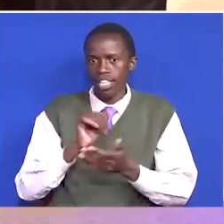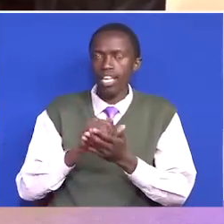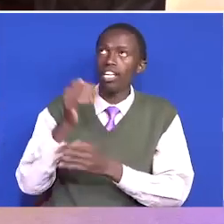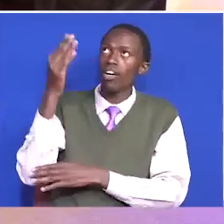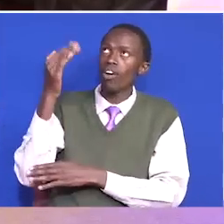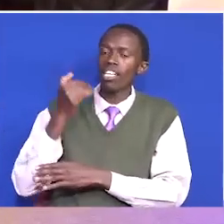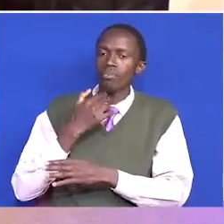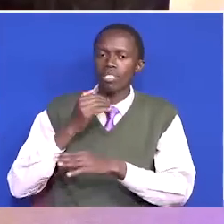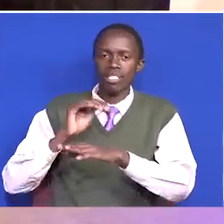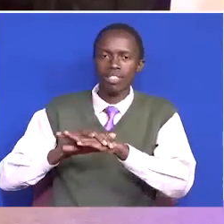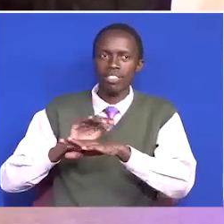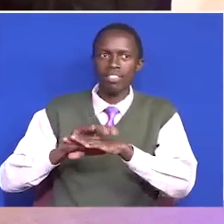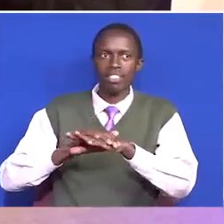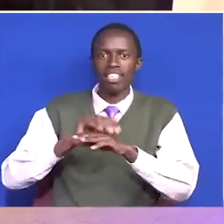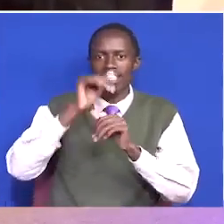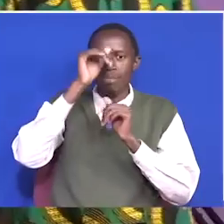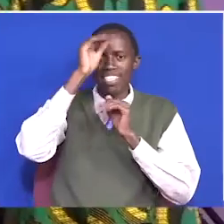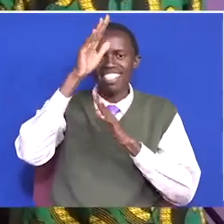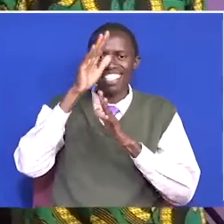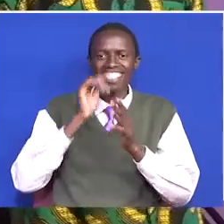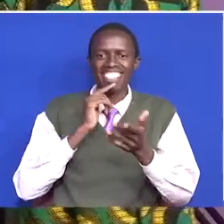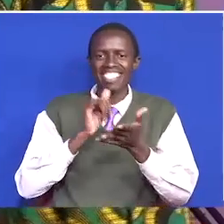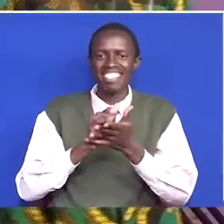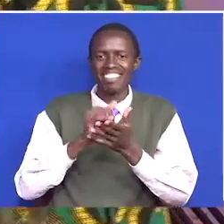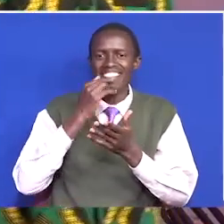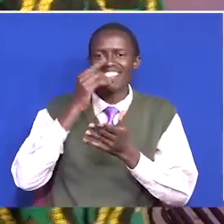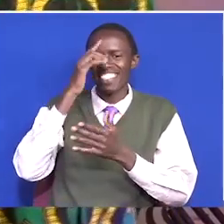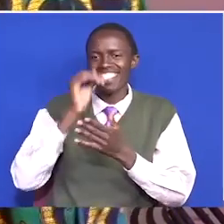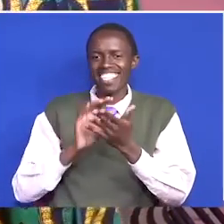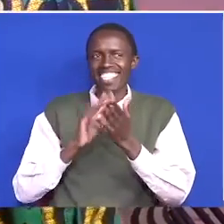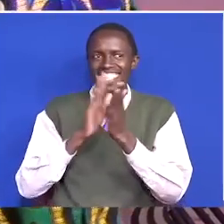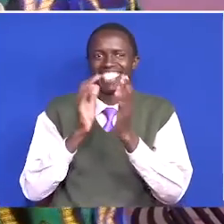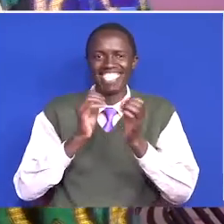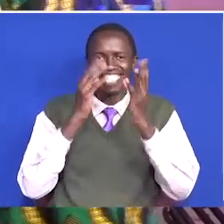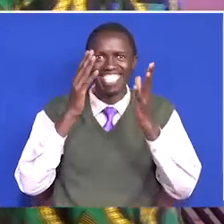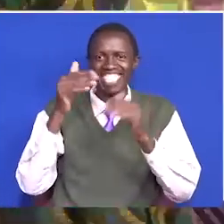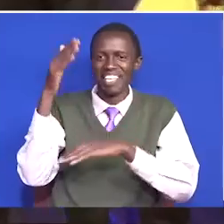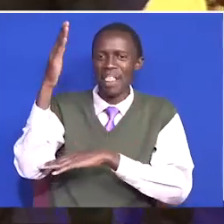been Ebenezer. Father, we bless your name. Hallelujah. Amen.